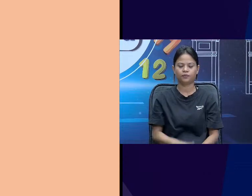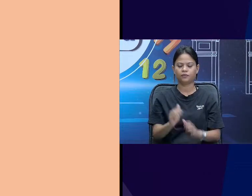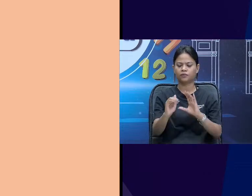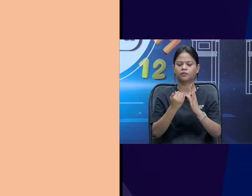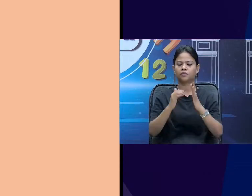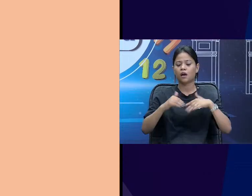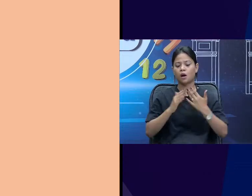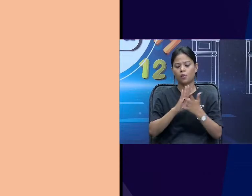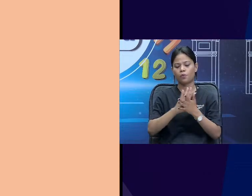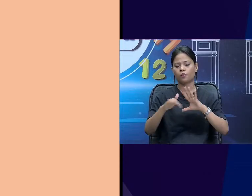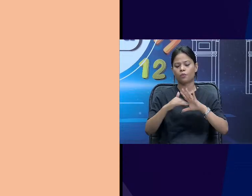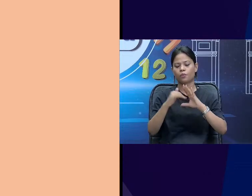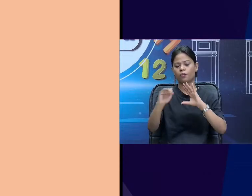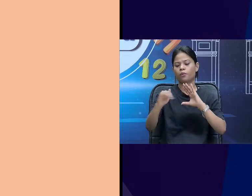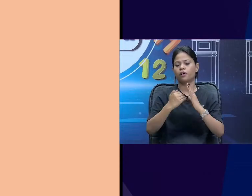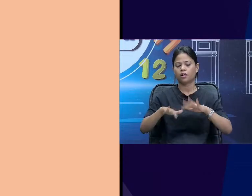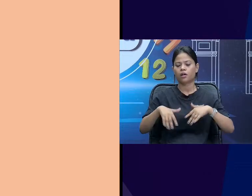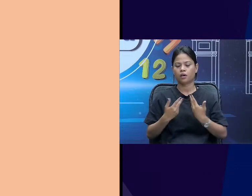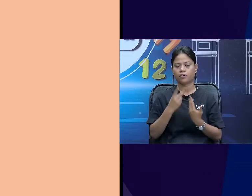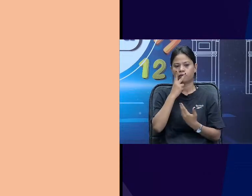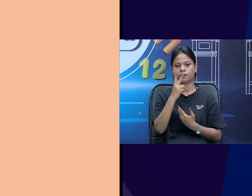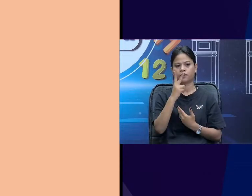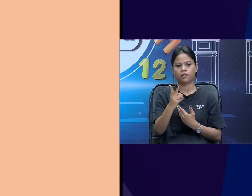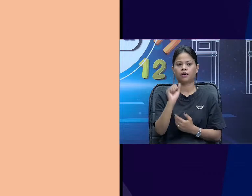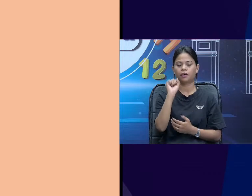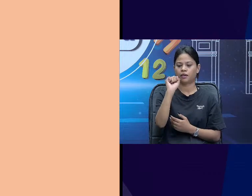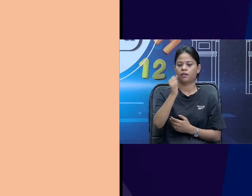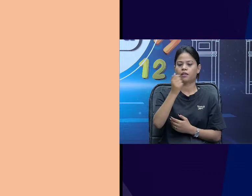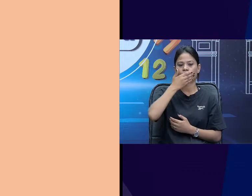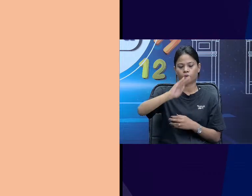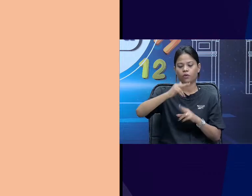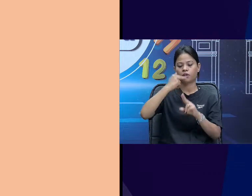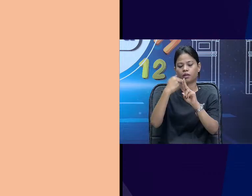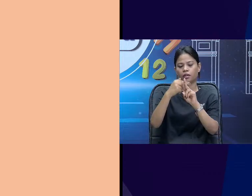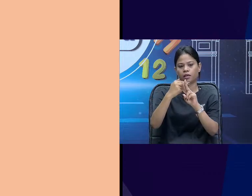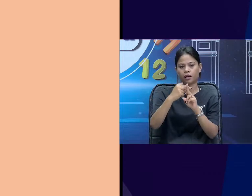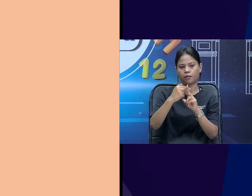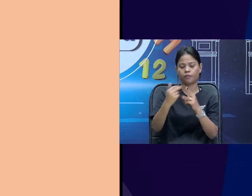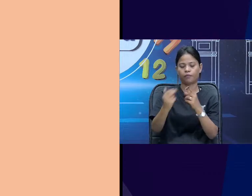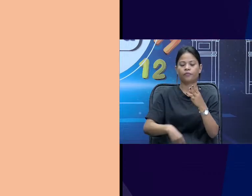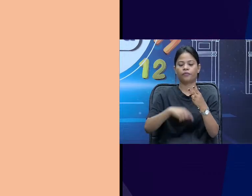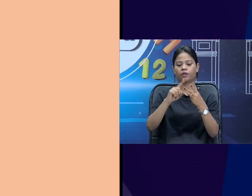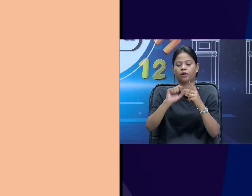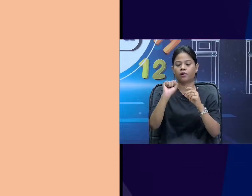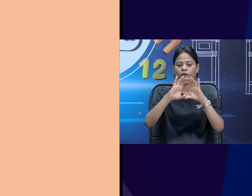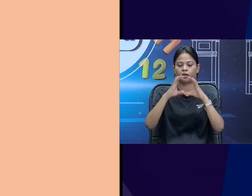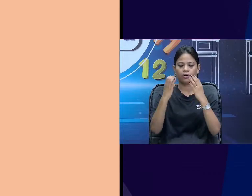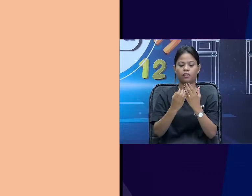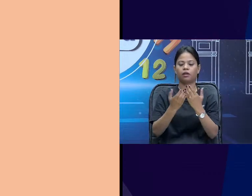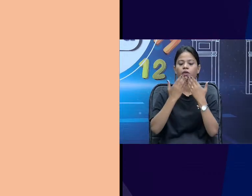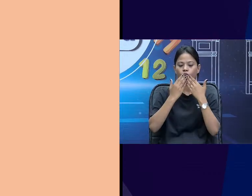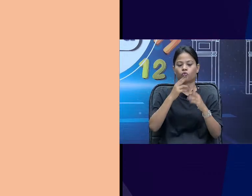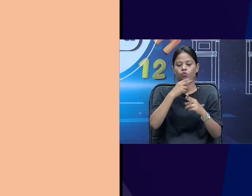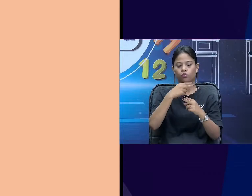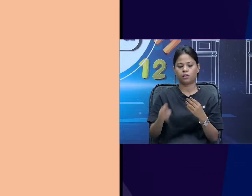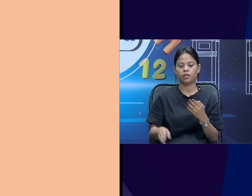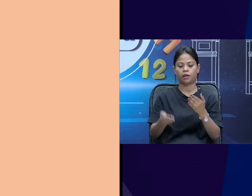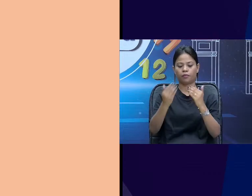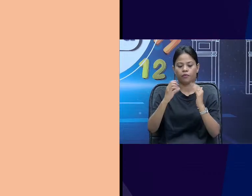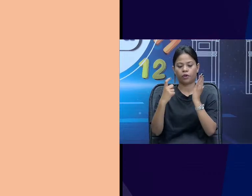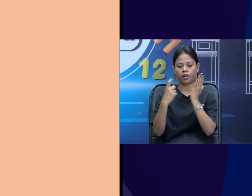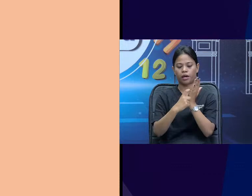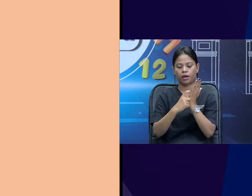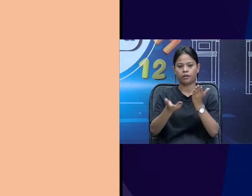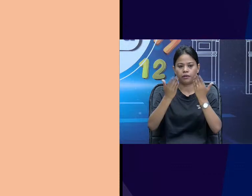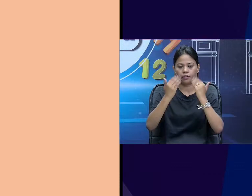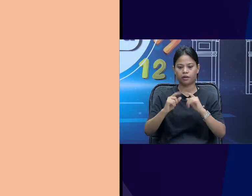send your homework in this format only. First, you have to write your name, then your class, then your school name and address,